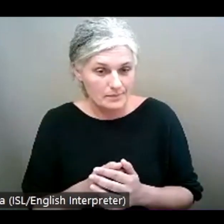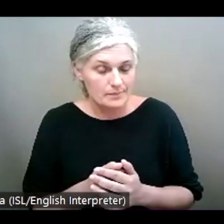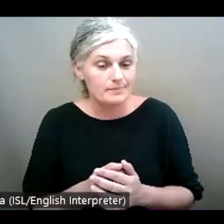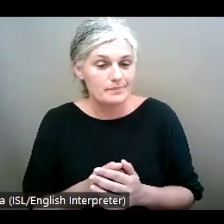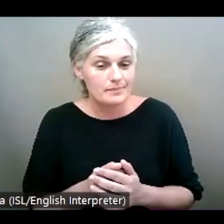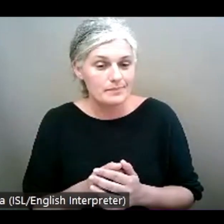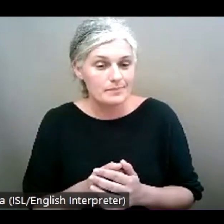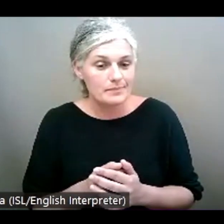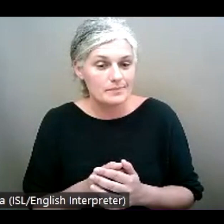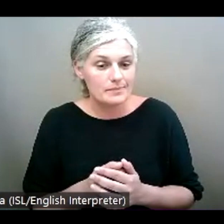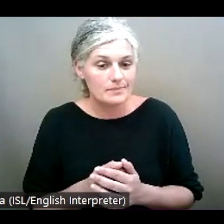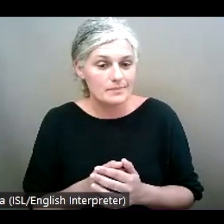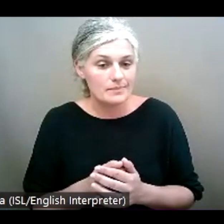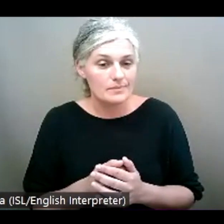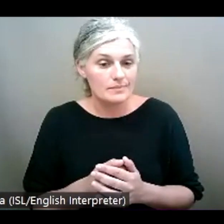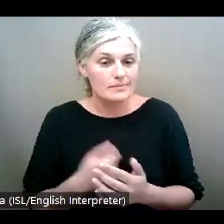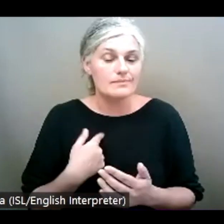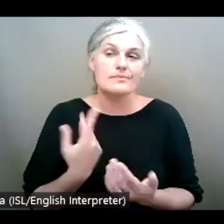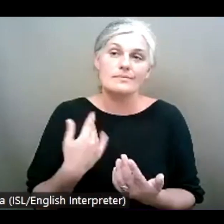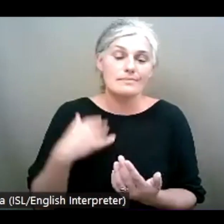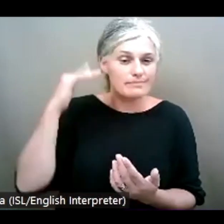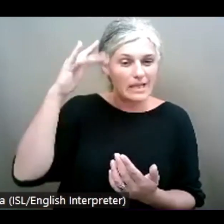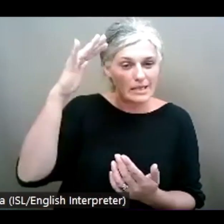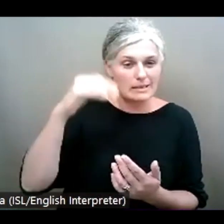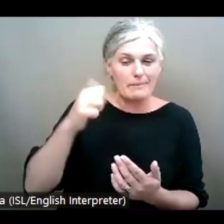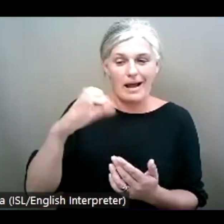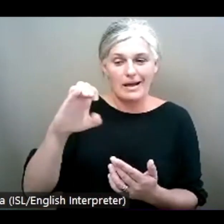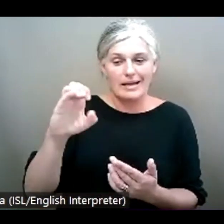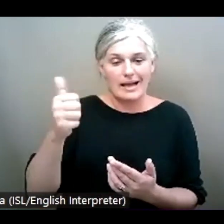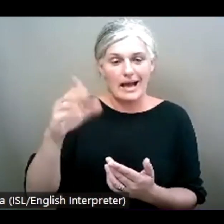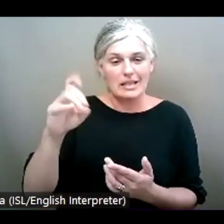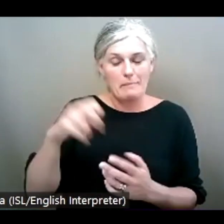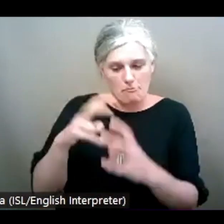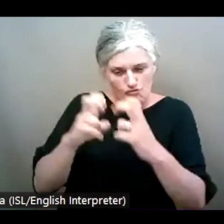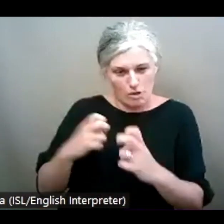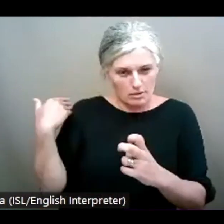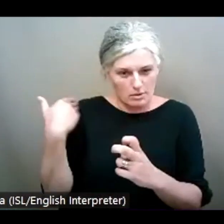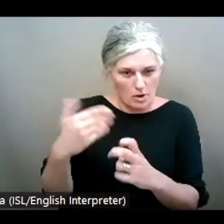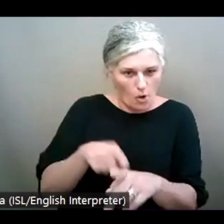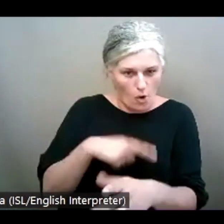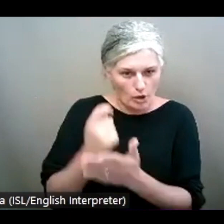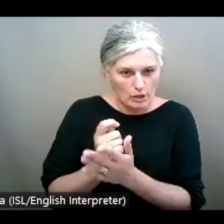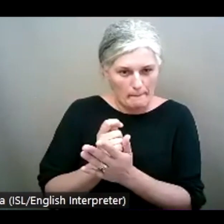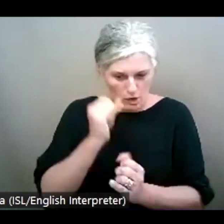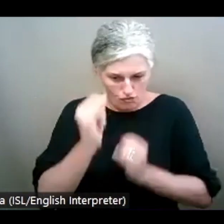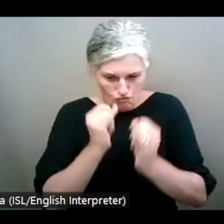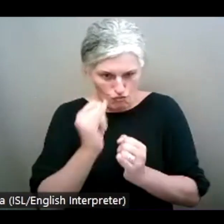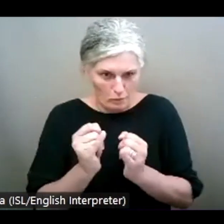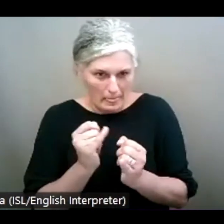I was in academia, and I suppose I still am to a little bit. And I did my research for a long time is in critical disability studies, not